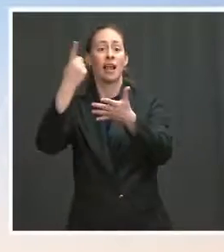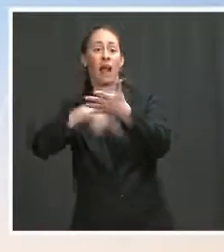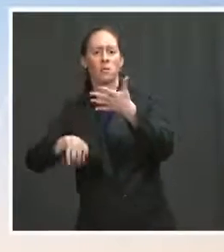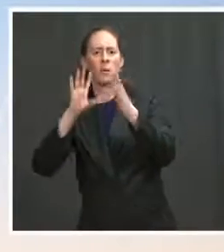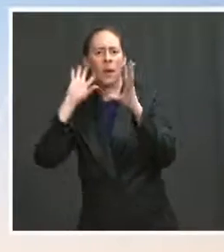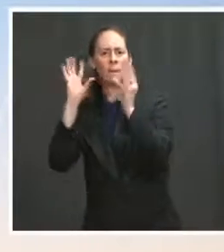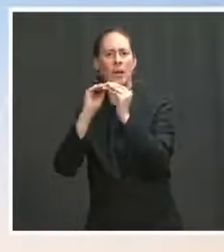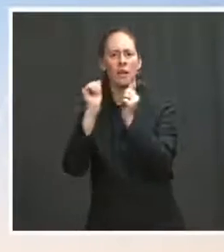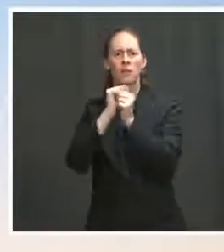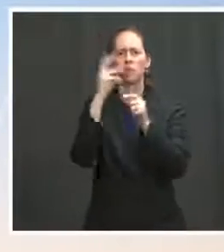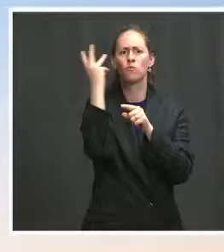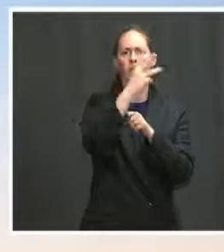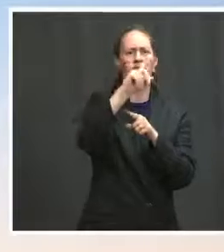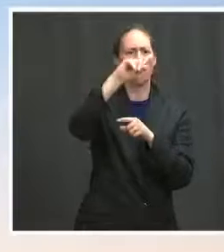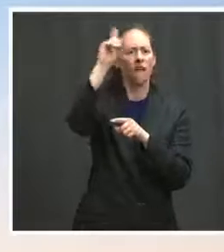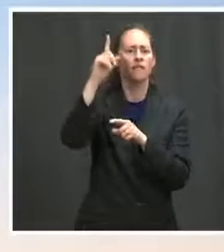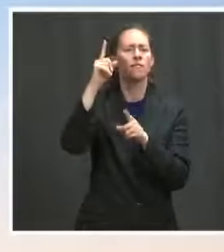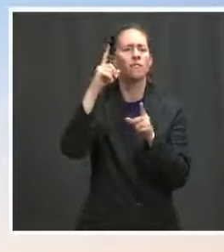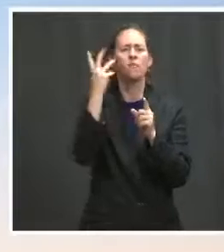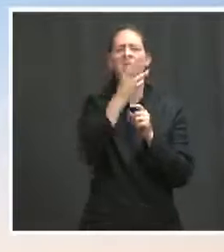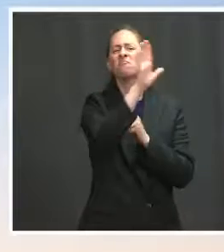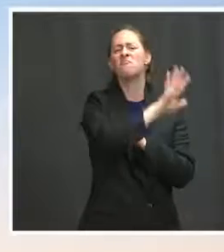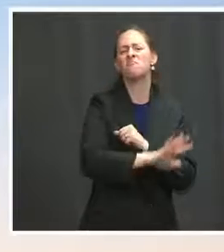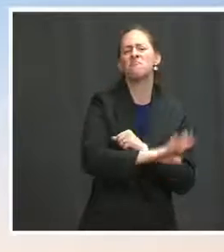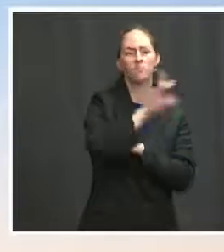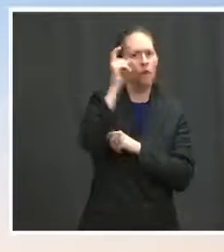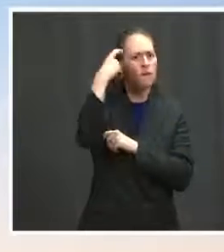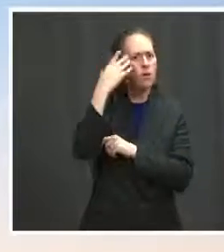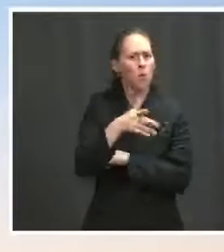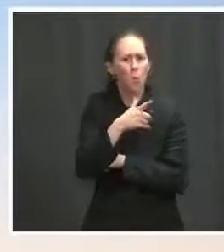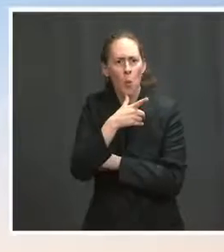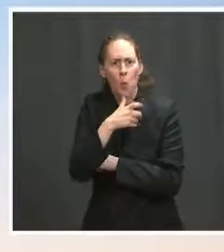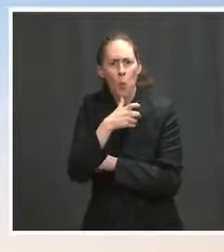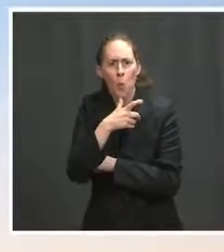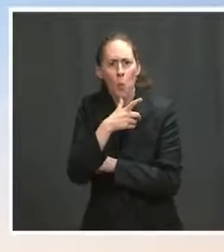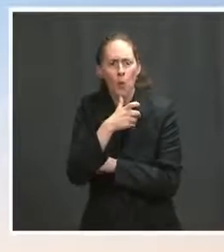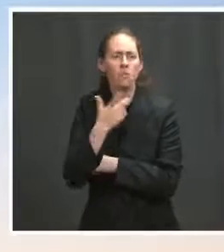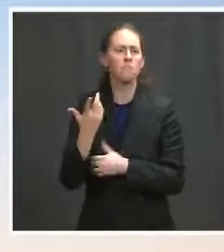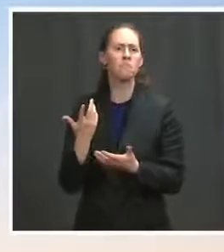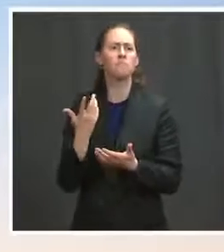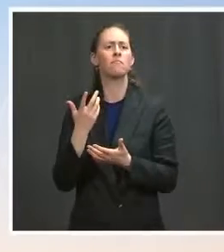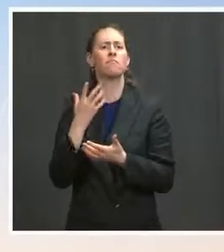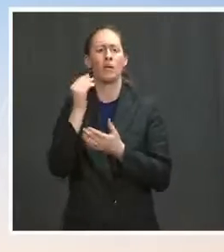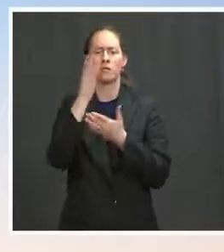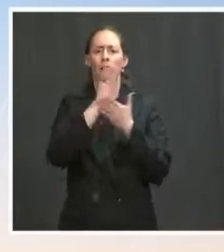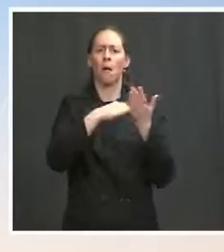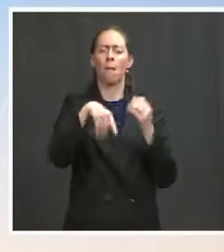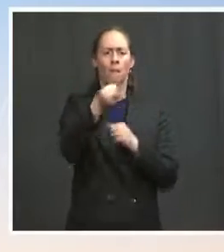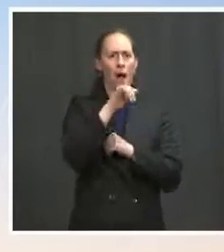are invited, what we can expect to come out of that meeting? And then specifically, the president mentioned he was surprised at just how little